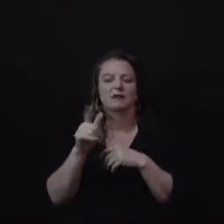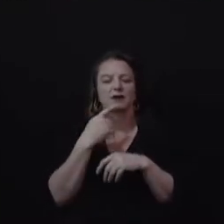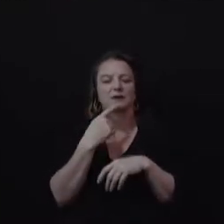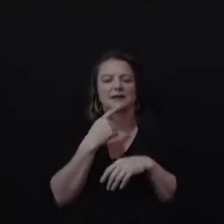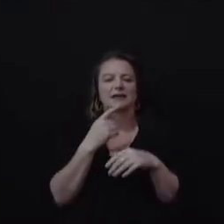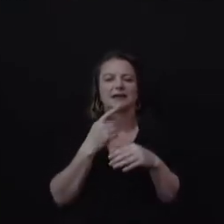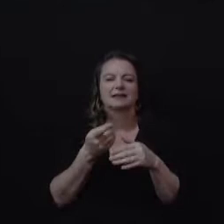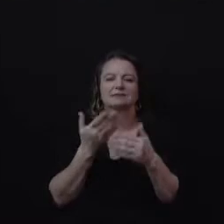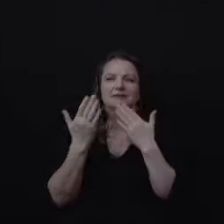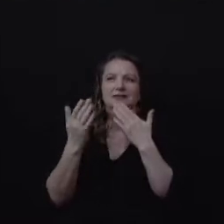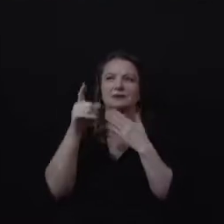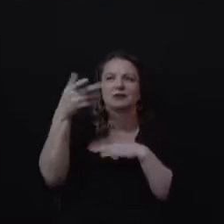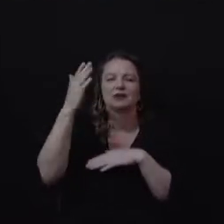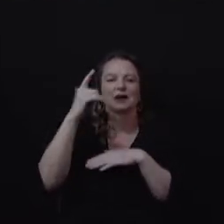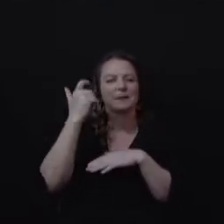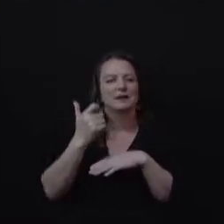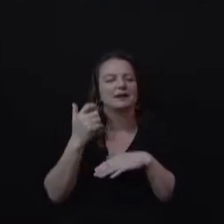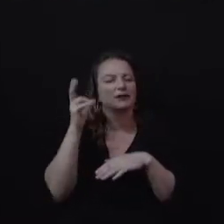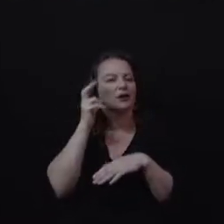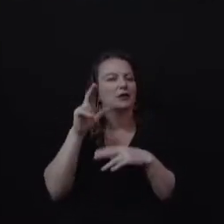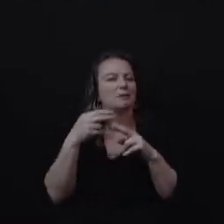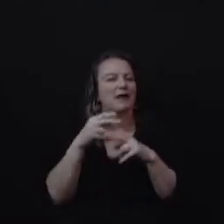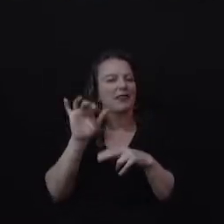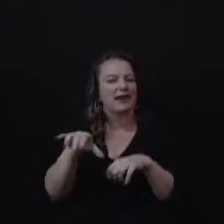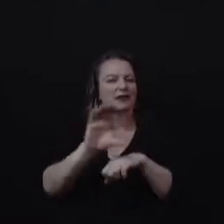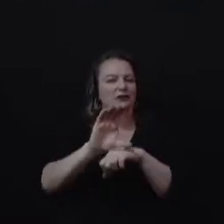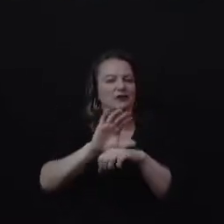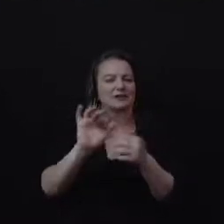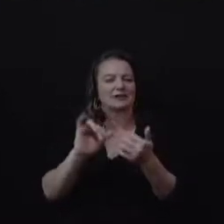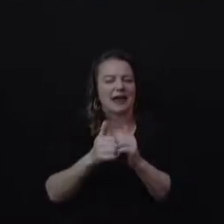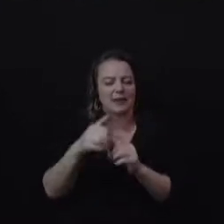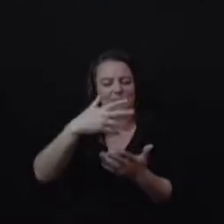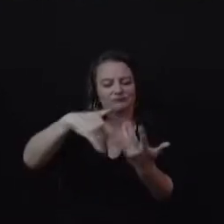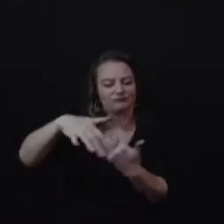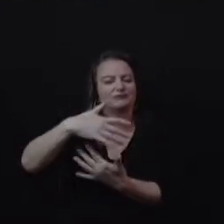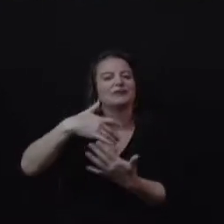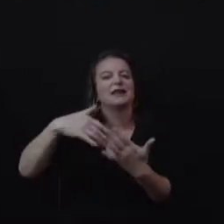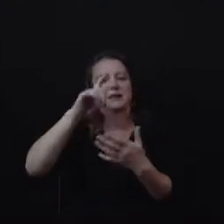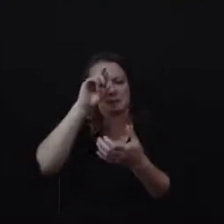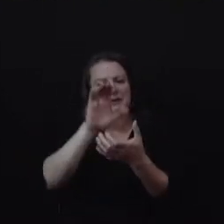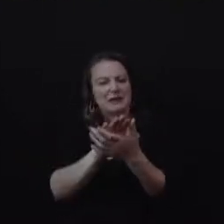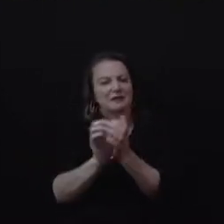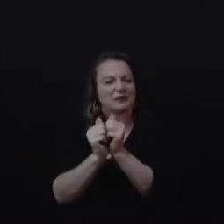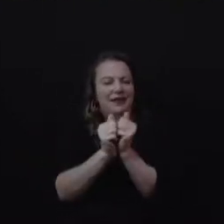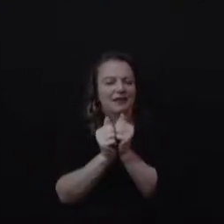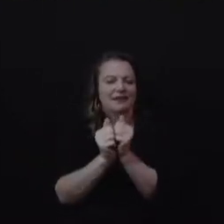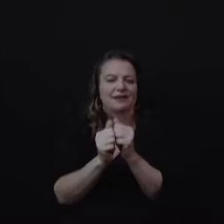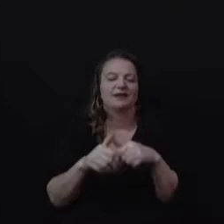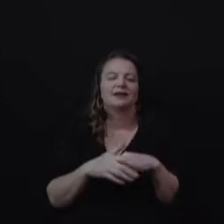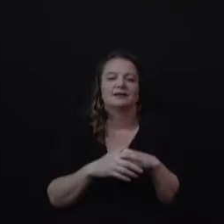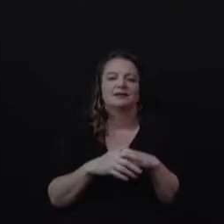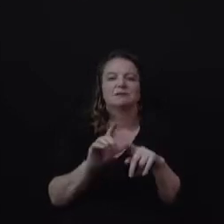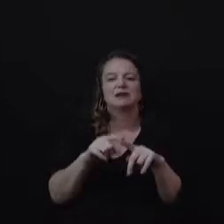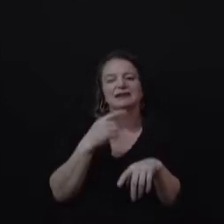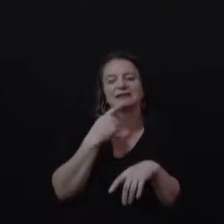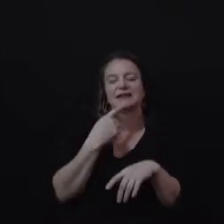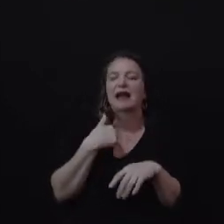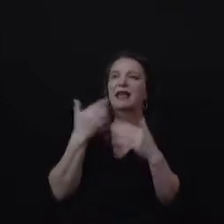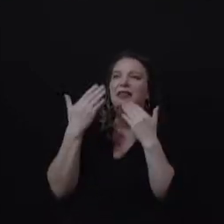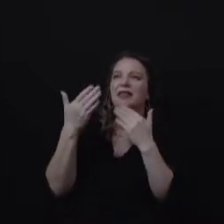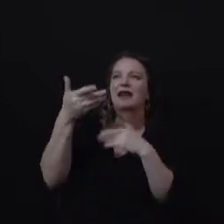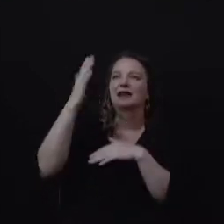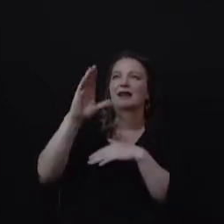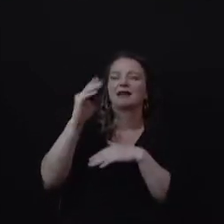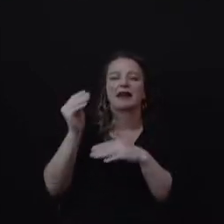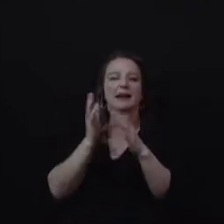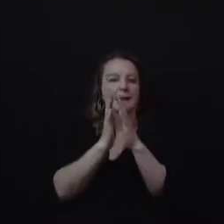they have just shared the love among the fellowship of believers. But he goes in to say, he says, not only do I thank God, but I pray